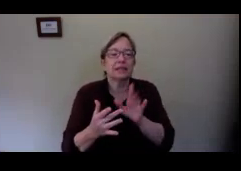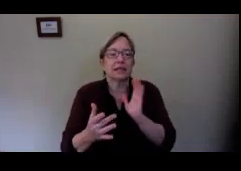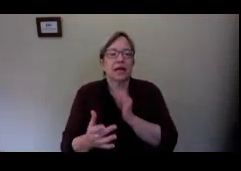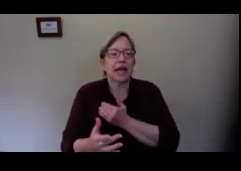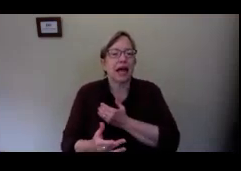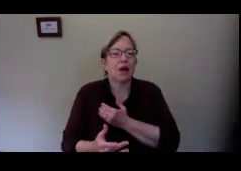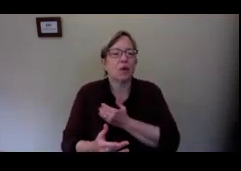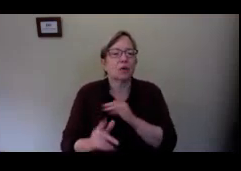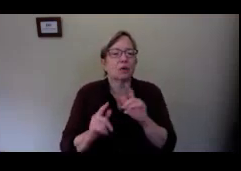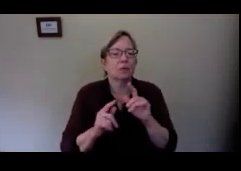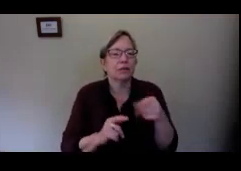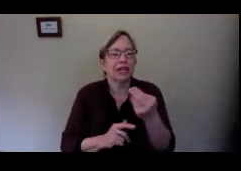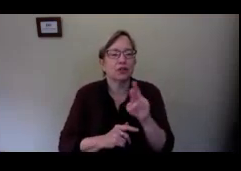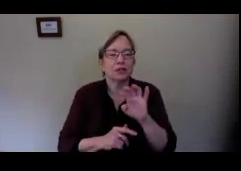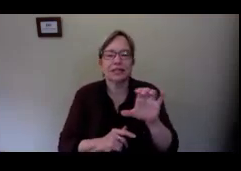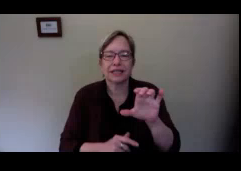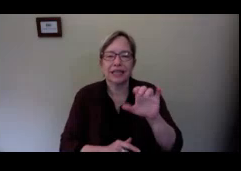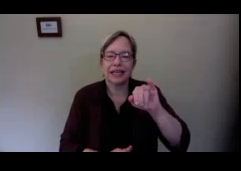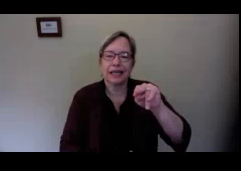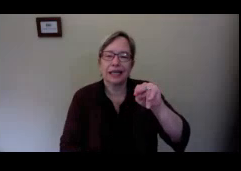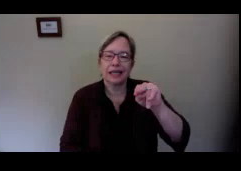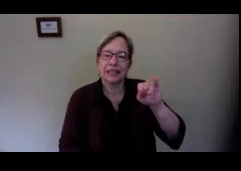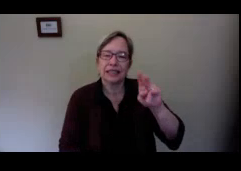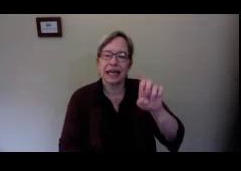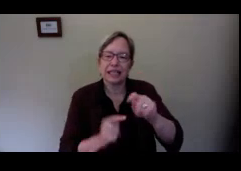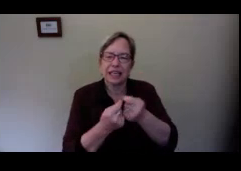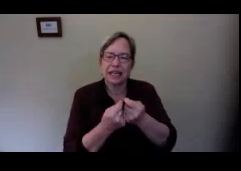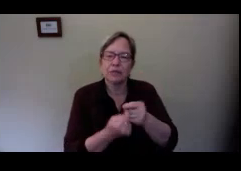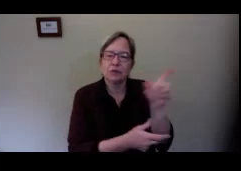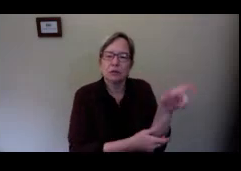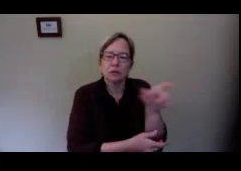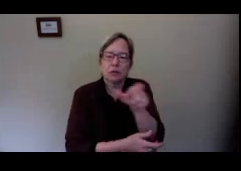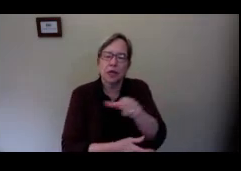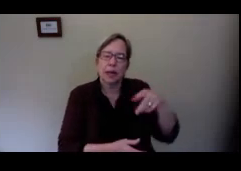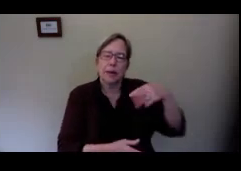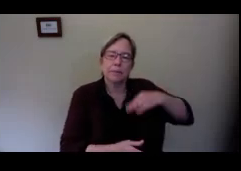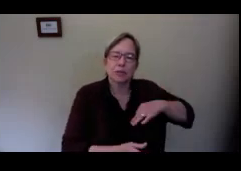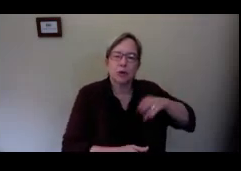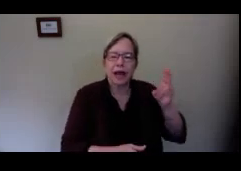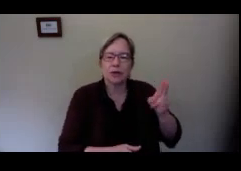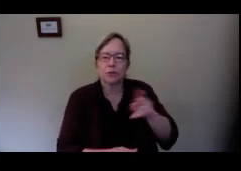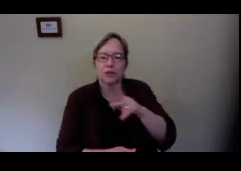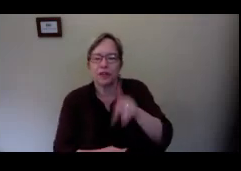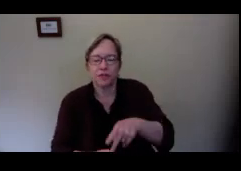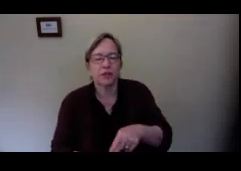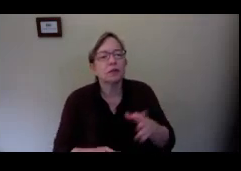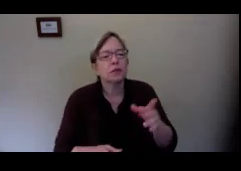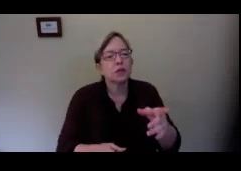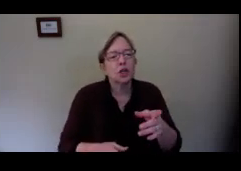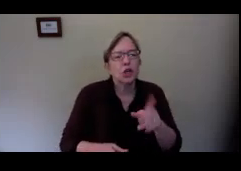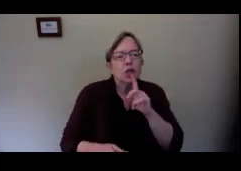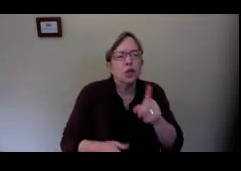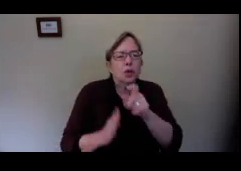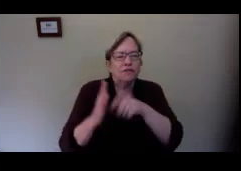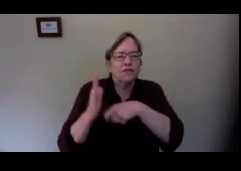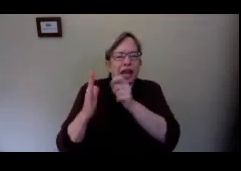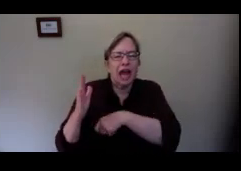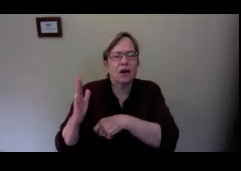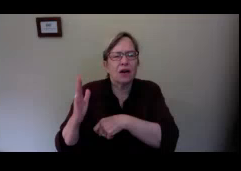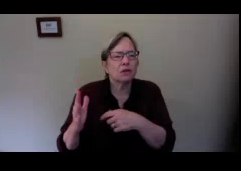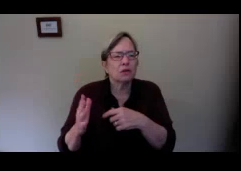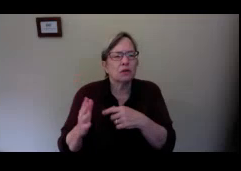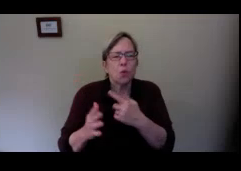those numbers that I showed you on the previous slide. You will fill out a housing questionnaire, provide your contact information, what you experienced, and who